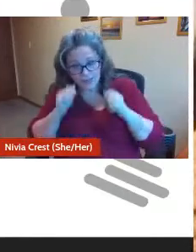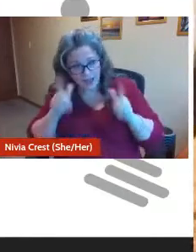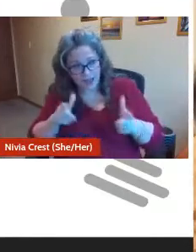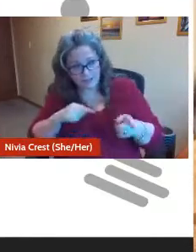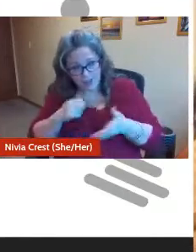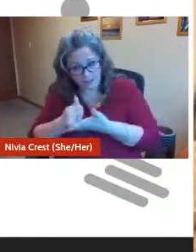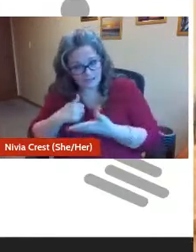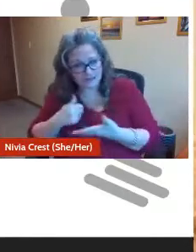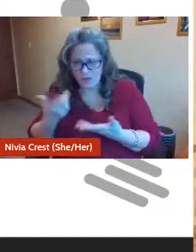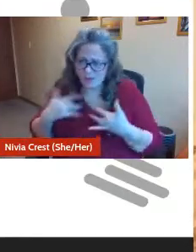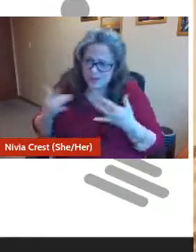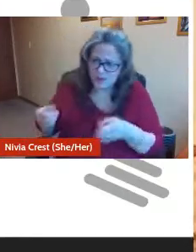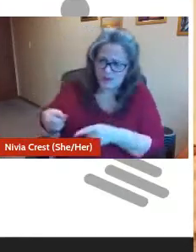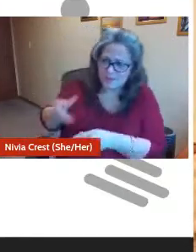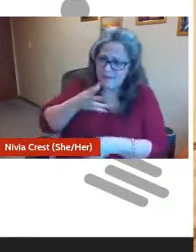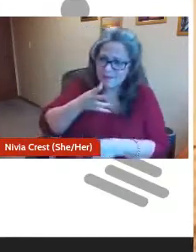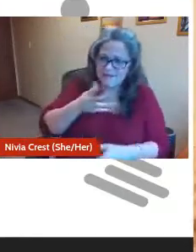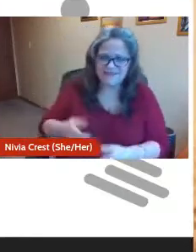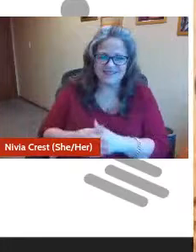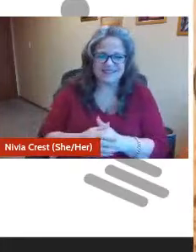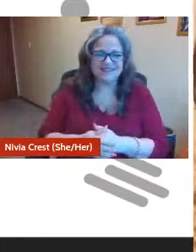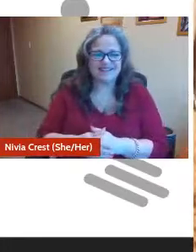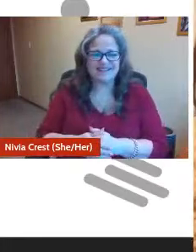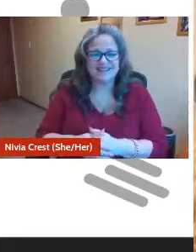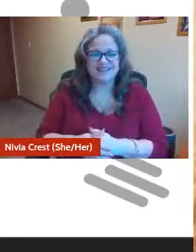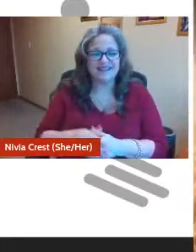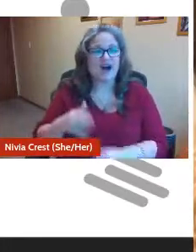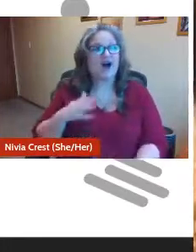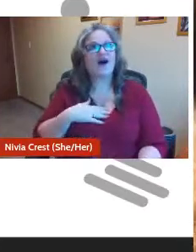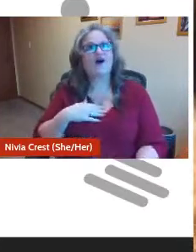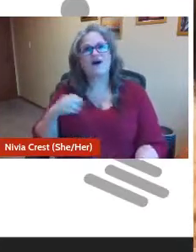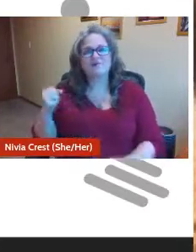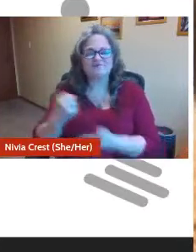What's going on, mom? What's going on? Oh, foot.